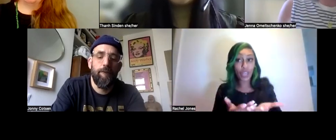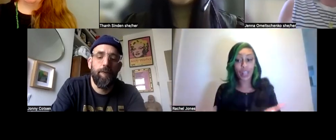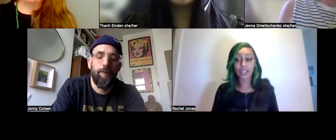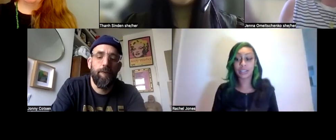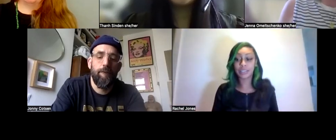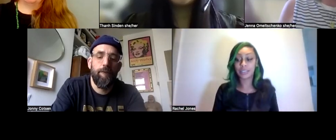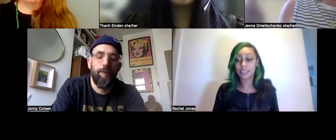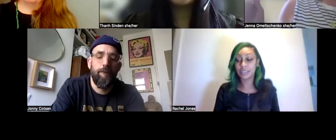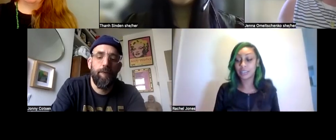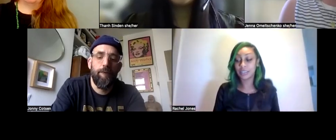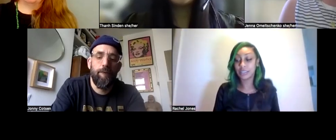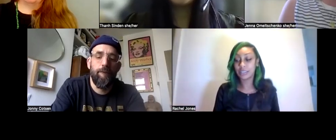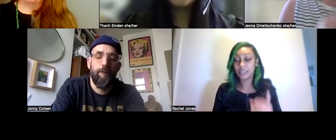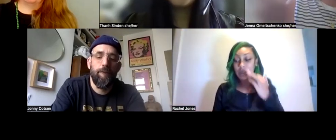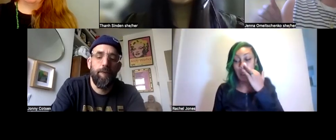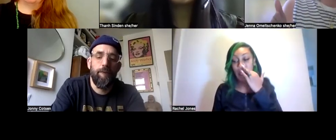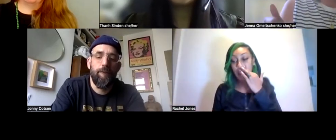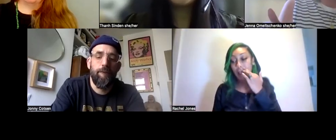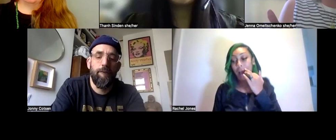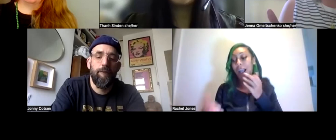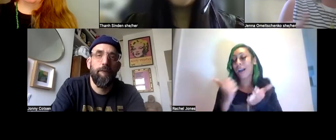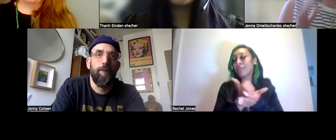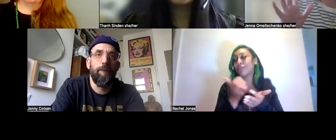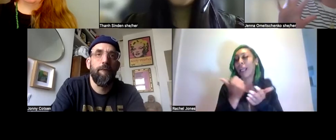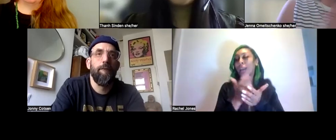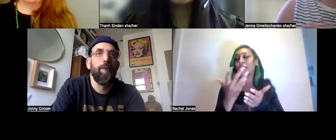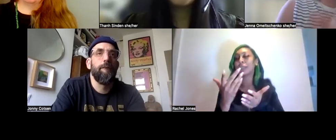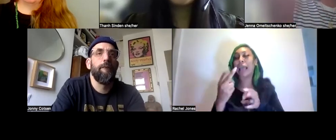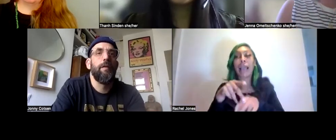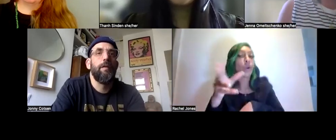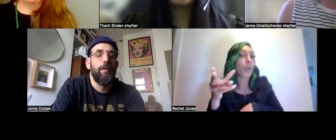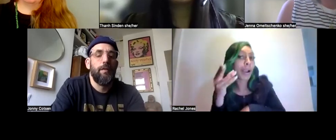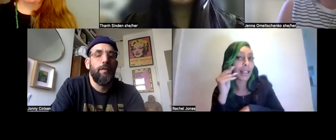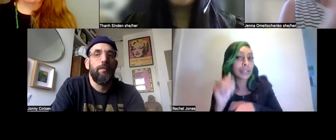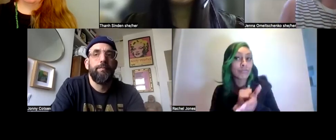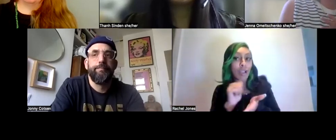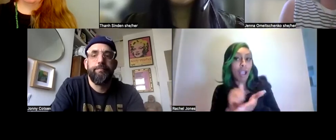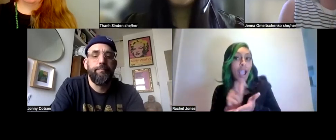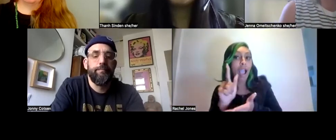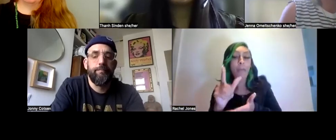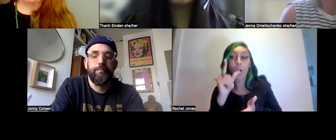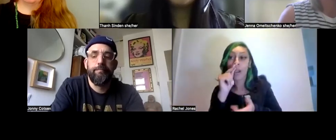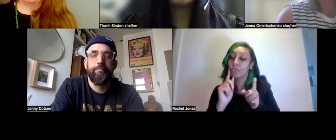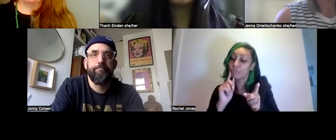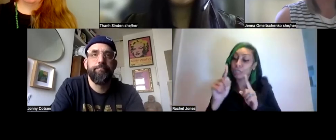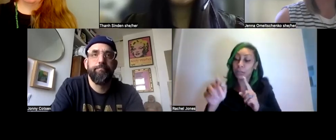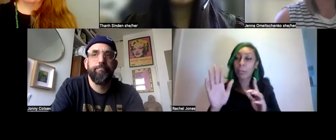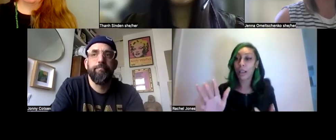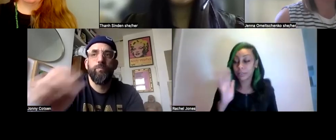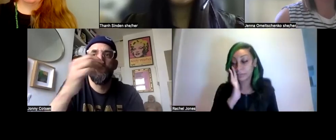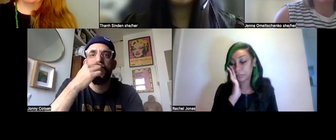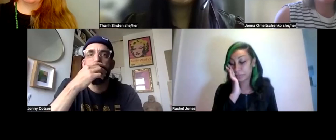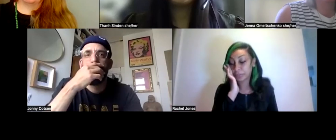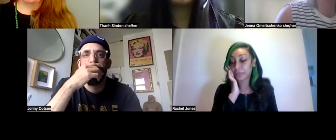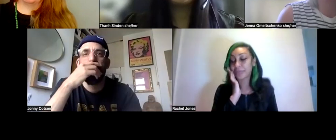then you can, if you're listening properly, I think you can then completely respond. And our next piece of work for